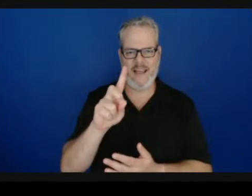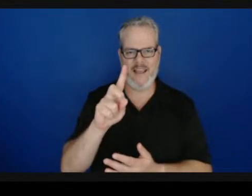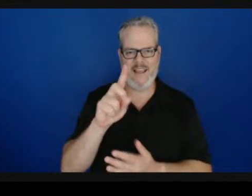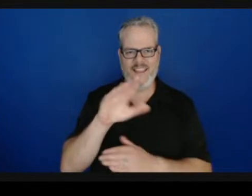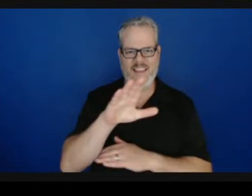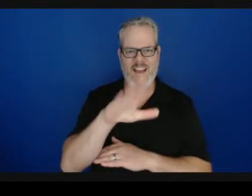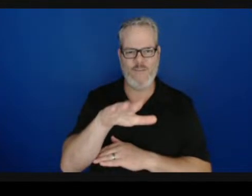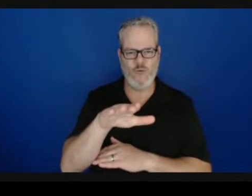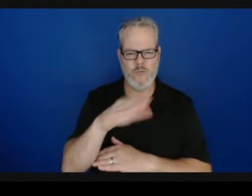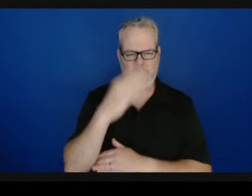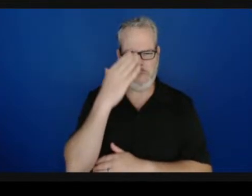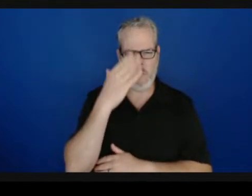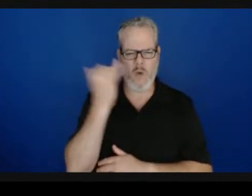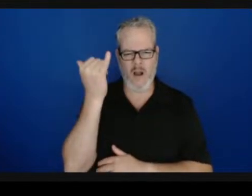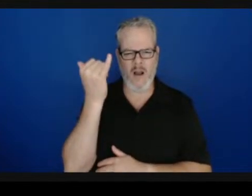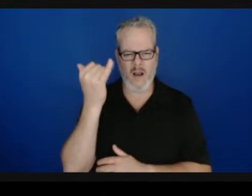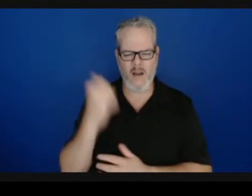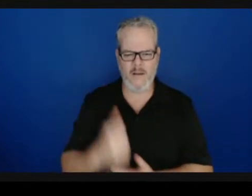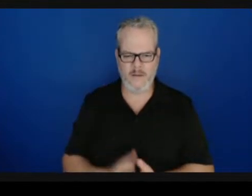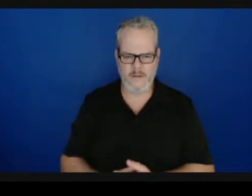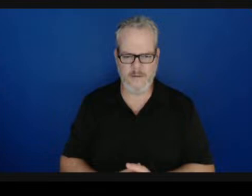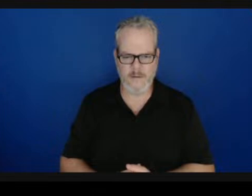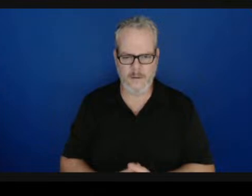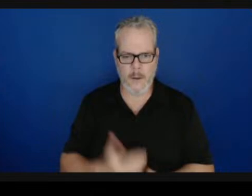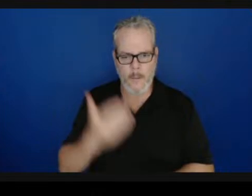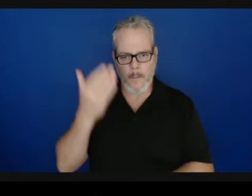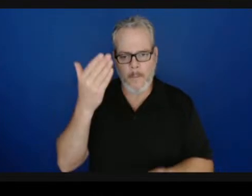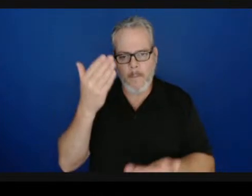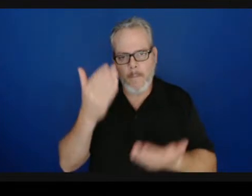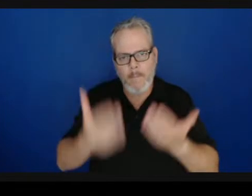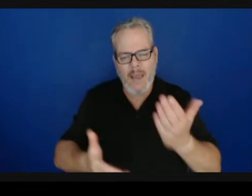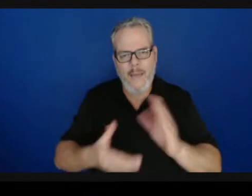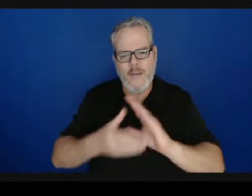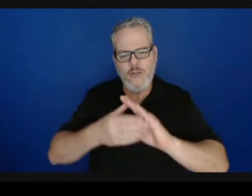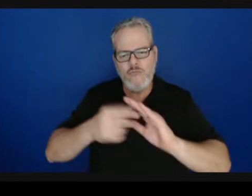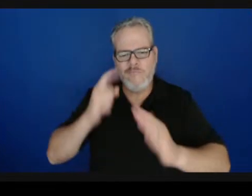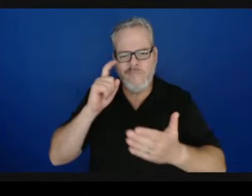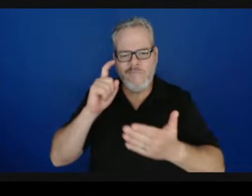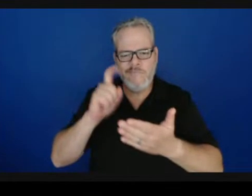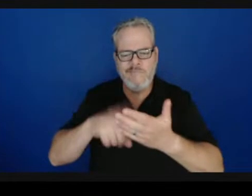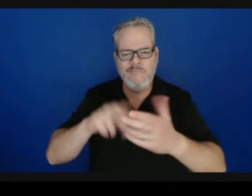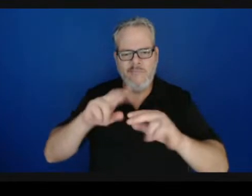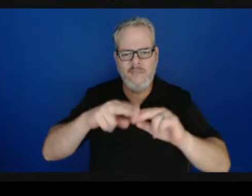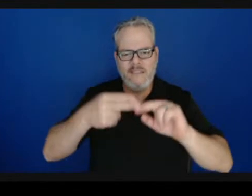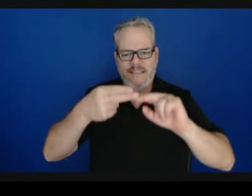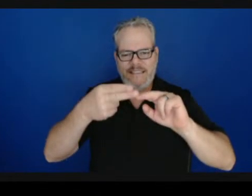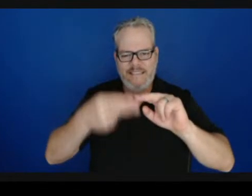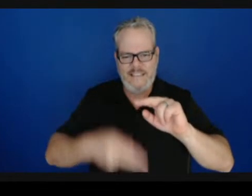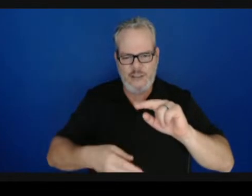So why? It may reflect a decrease in the rate of effusion,